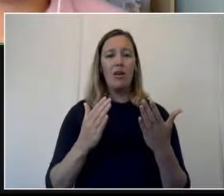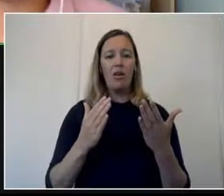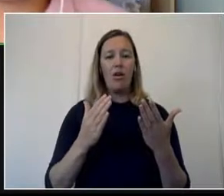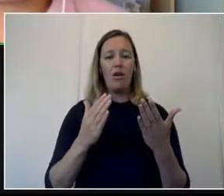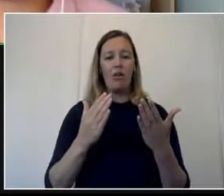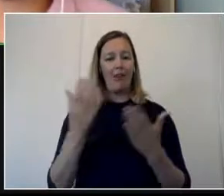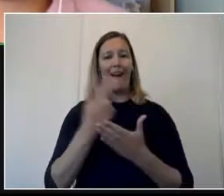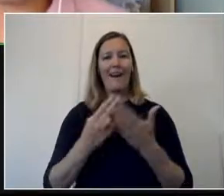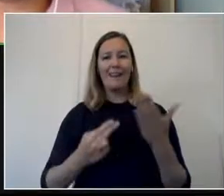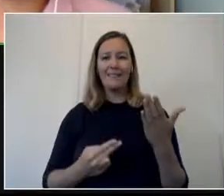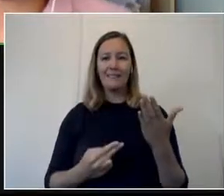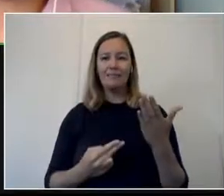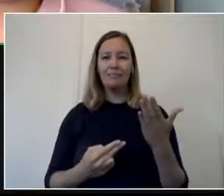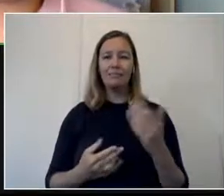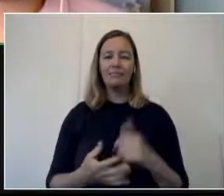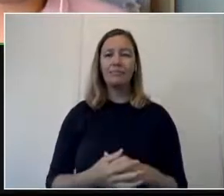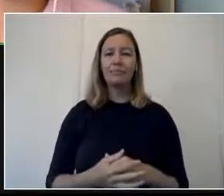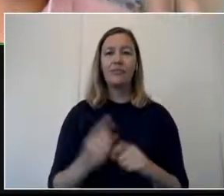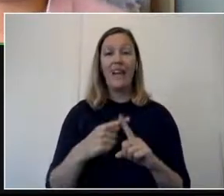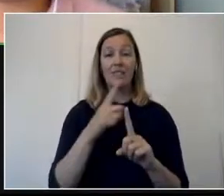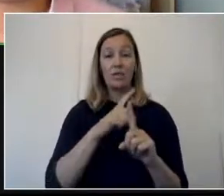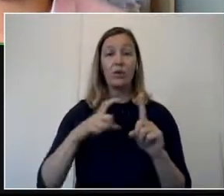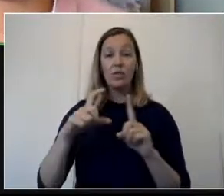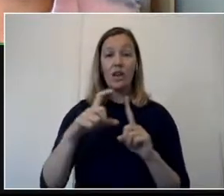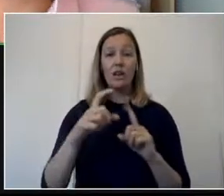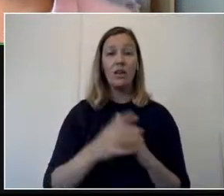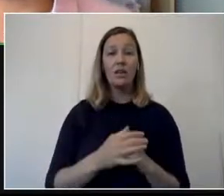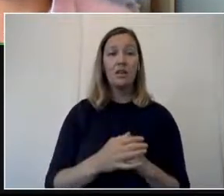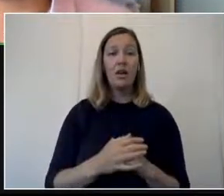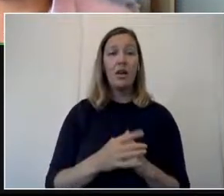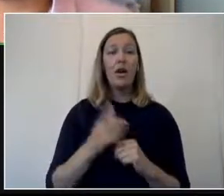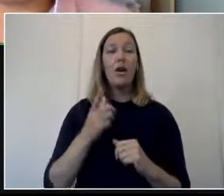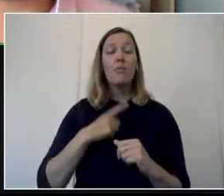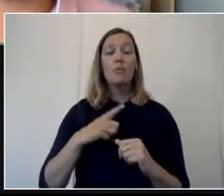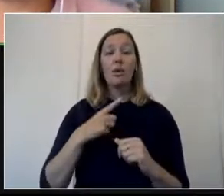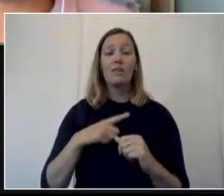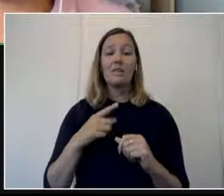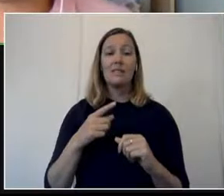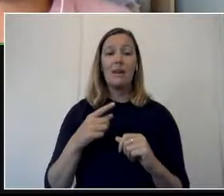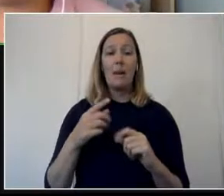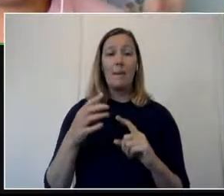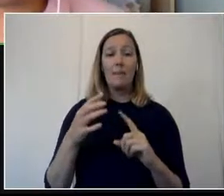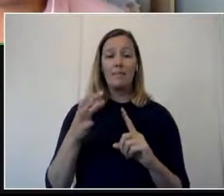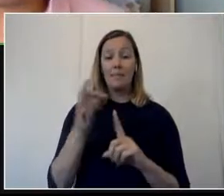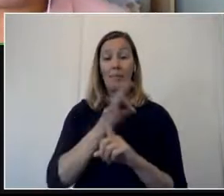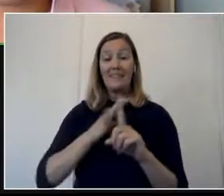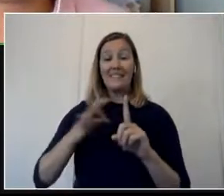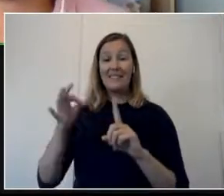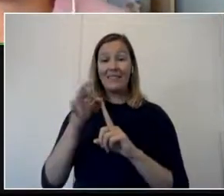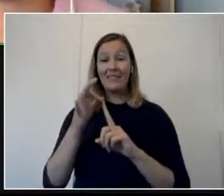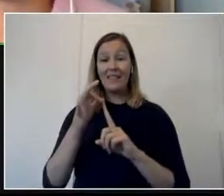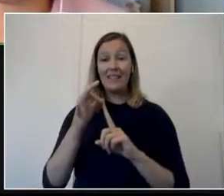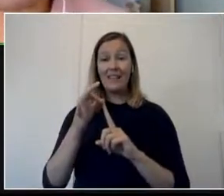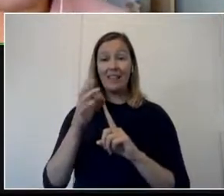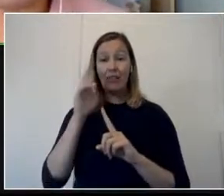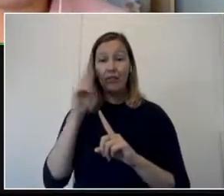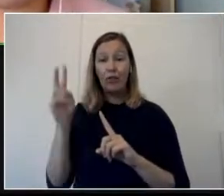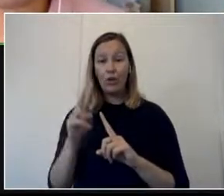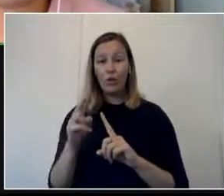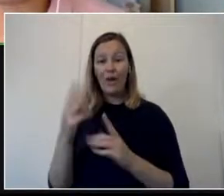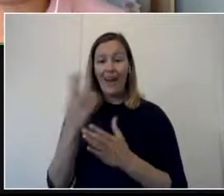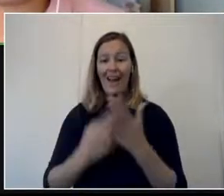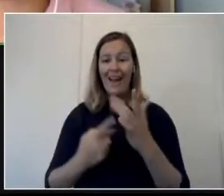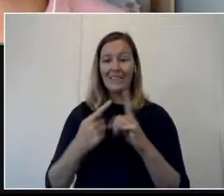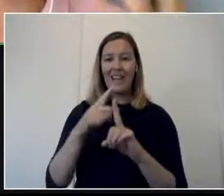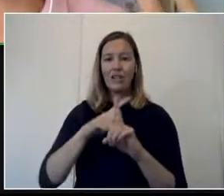arts and culture, because technically within a Pacific lens, art and culture are the same thing,